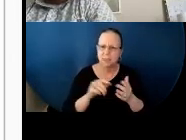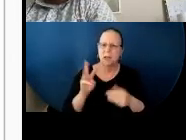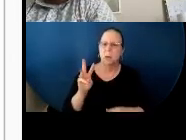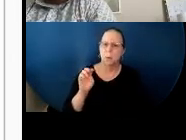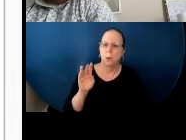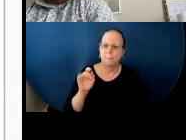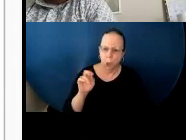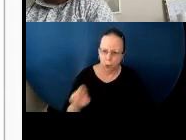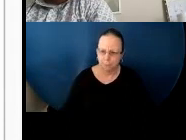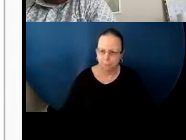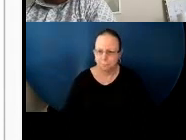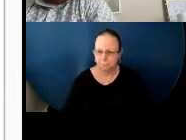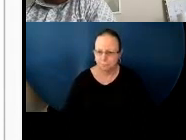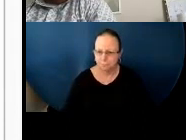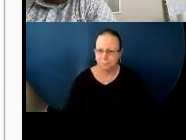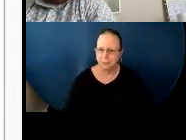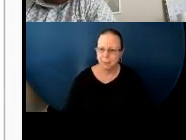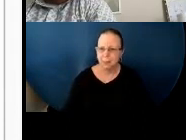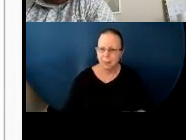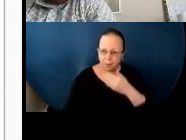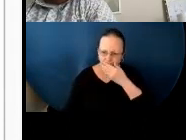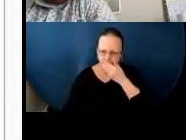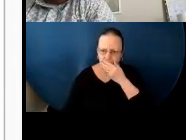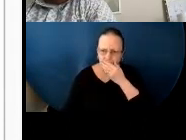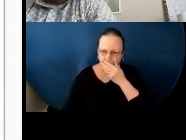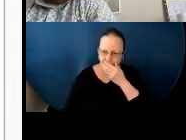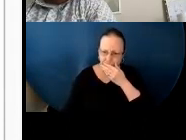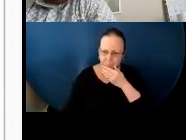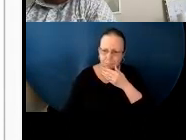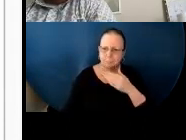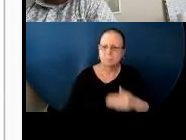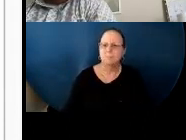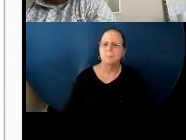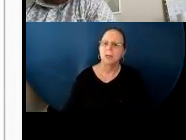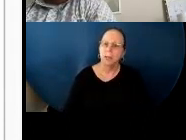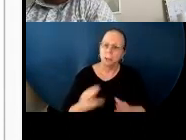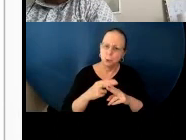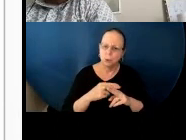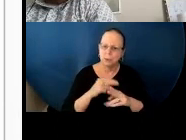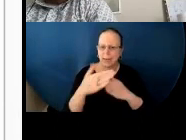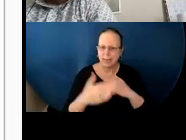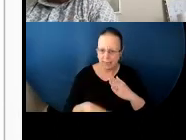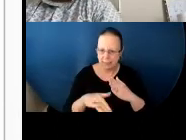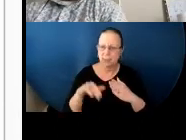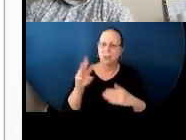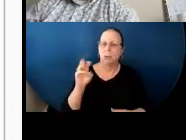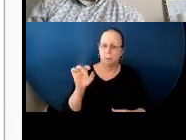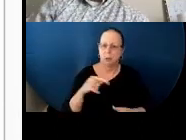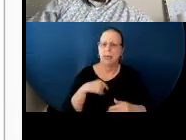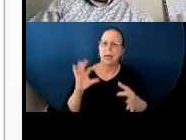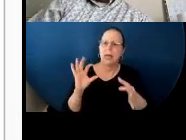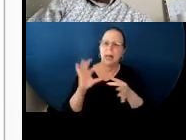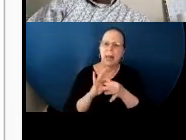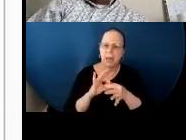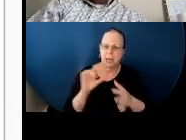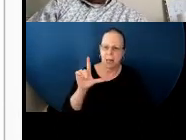as I end the webinar, you're going to get, your screen will pop up with a link to take the survey. The link is also